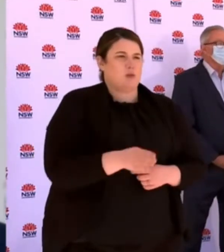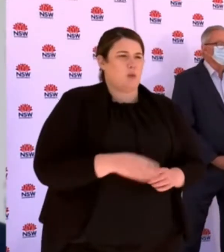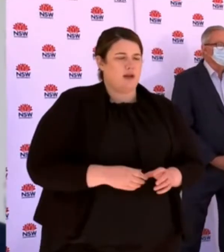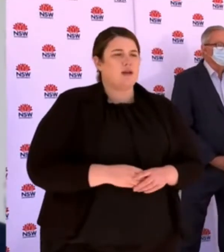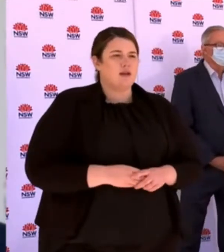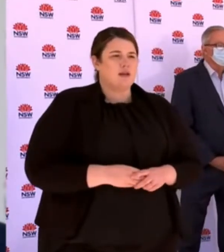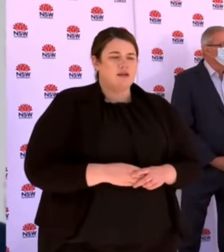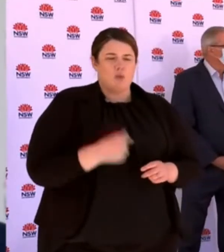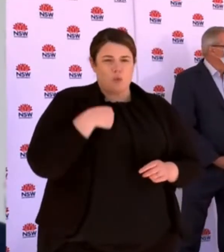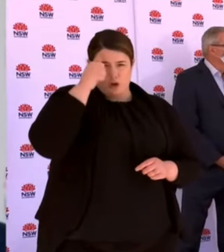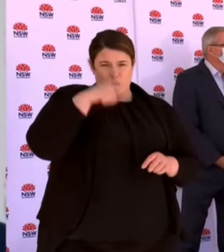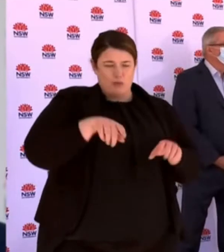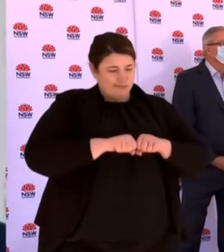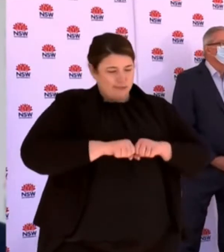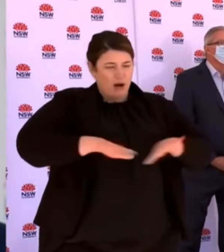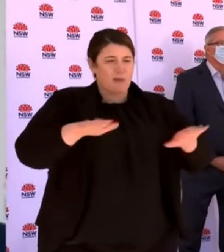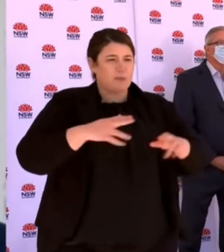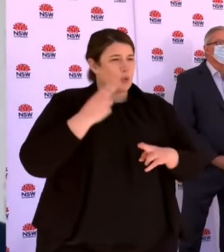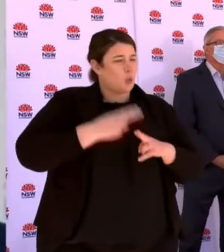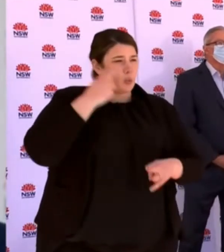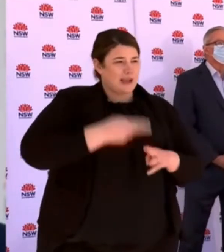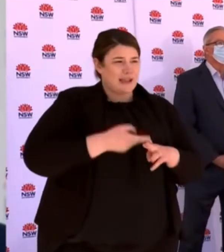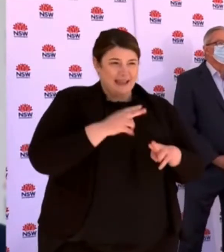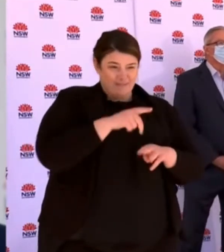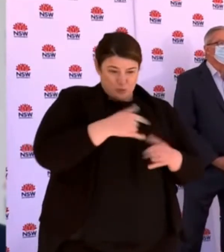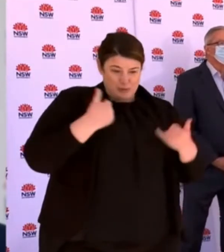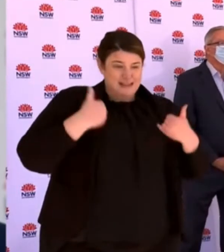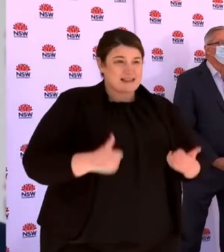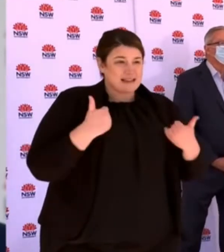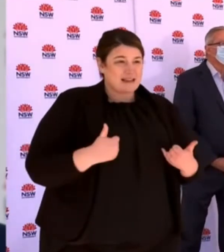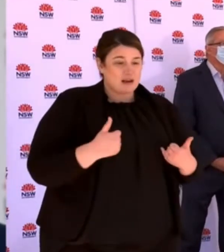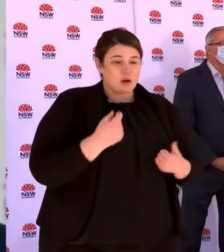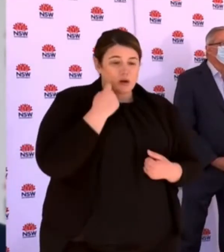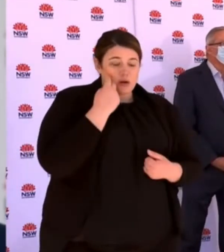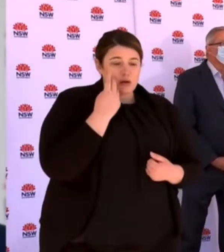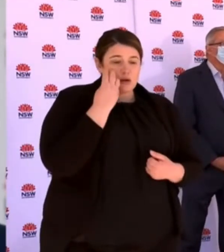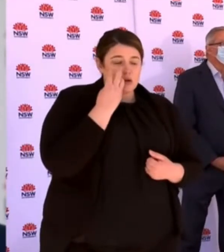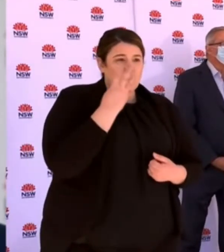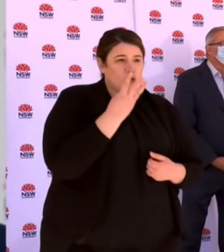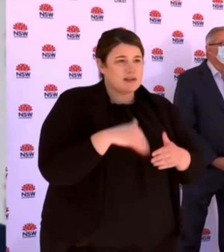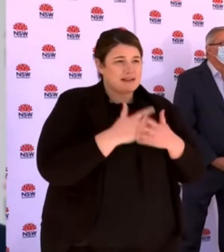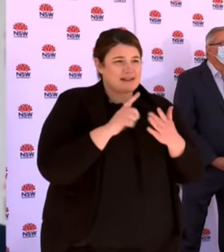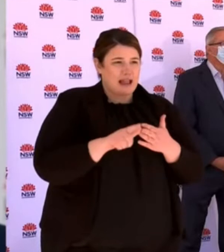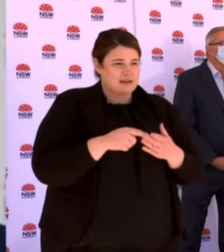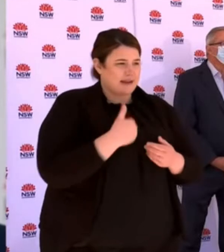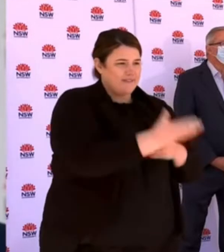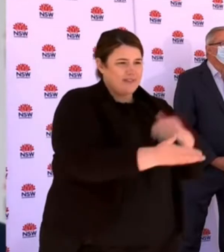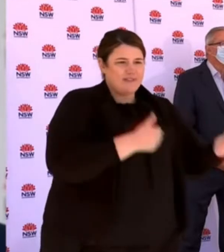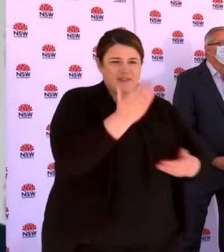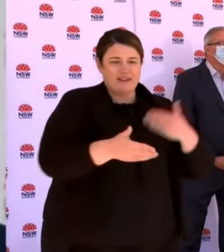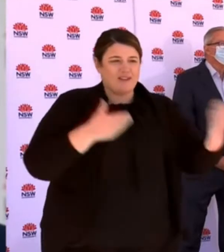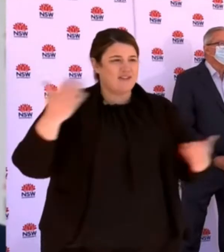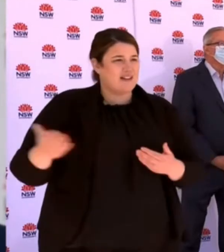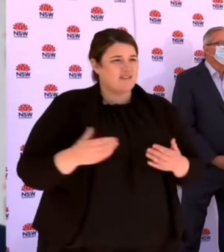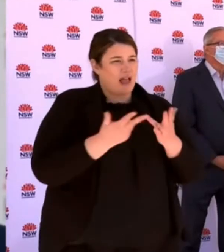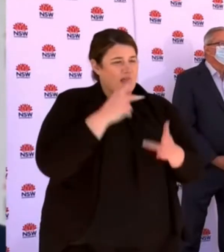finding is that this virus spreads so rapidly in your household that when you test positive, a few days later or even at the same time, we're seeing the